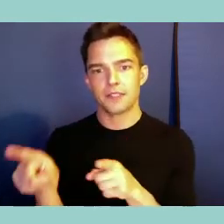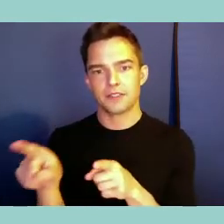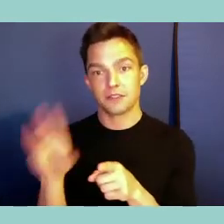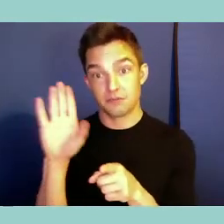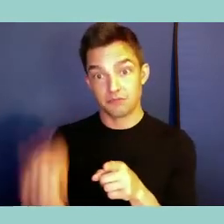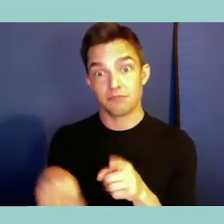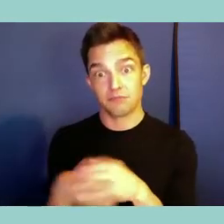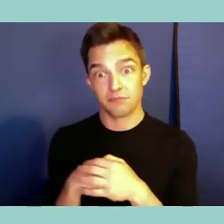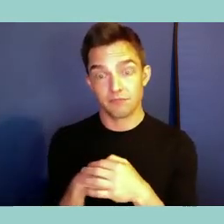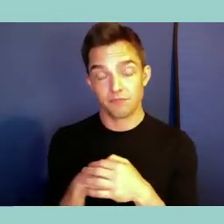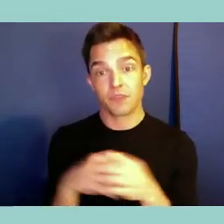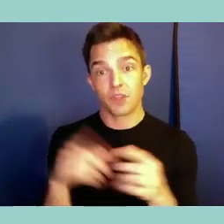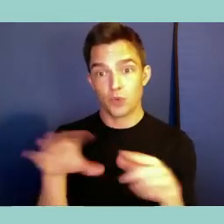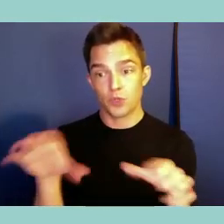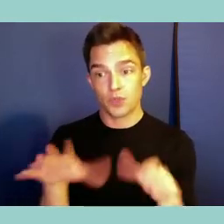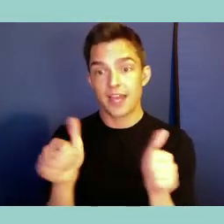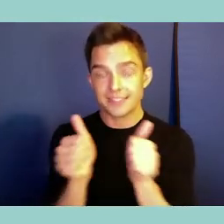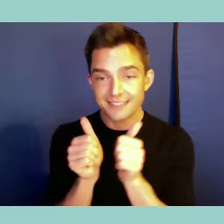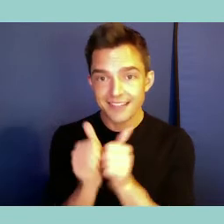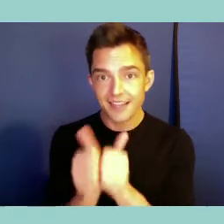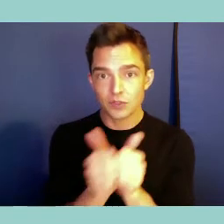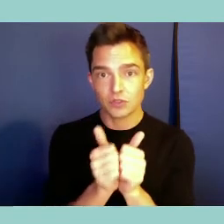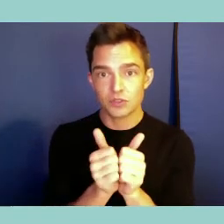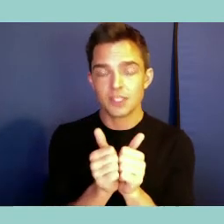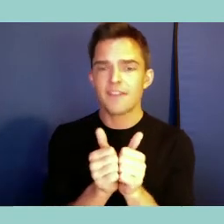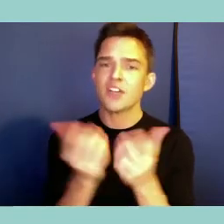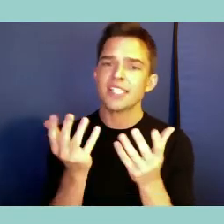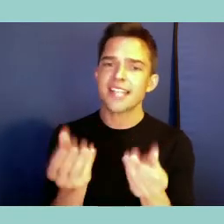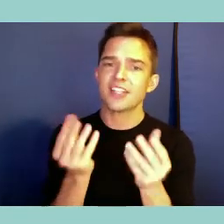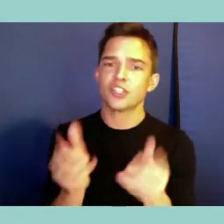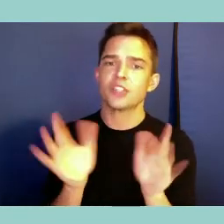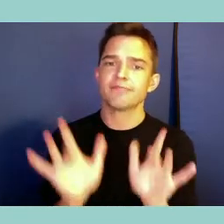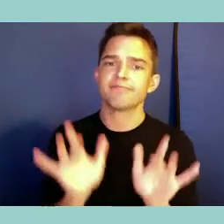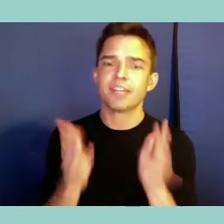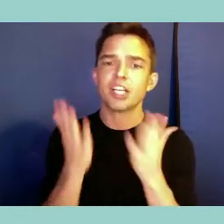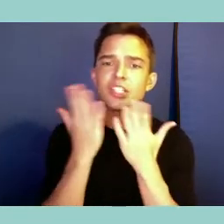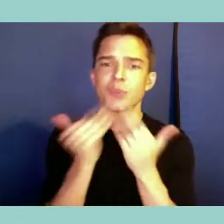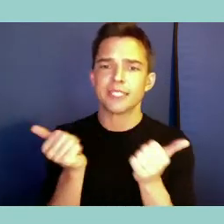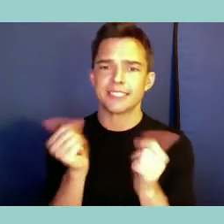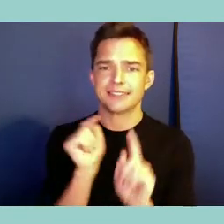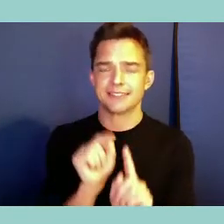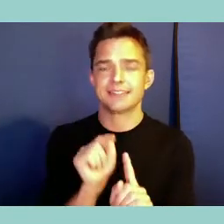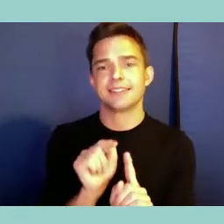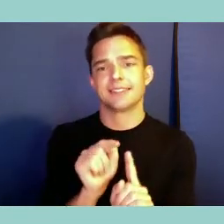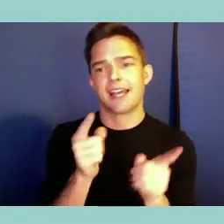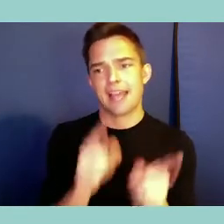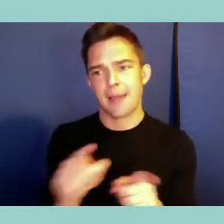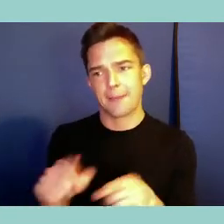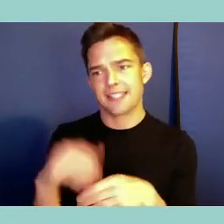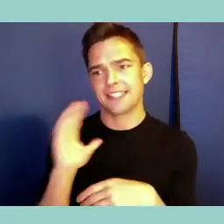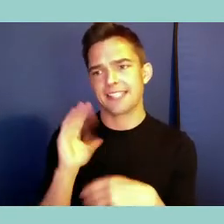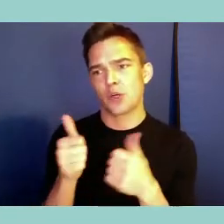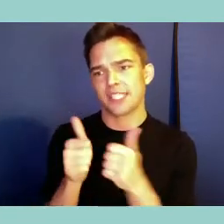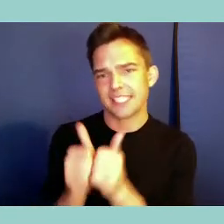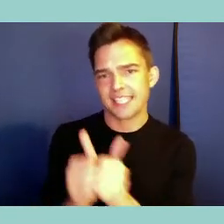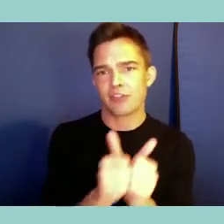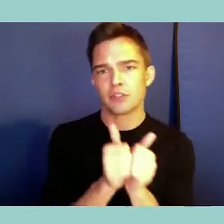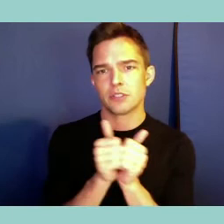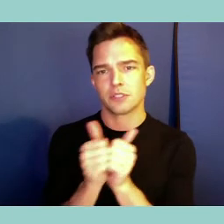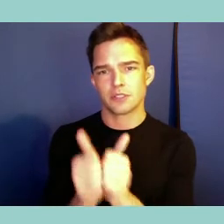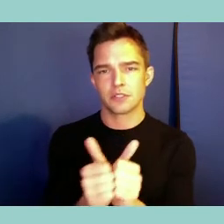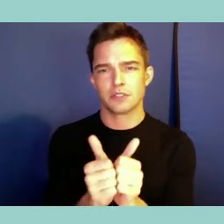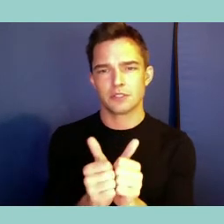that happens. There's a magic that happens when we do it together. There's a tenderness. There's a sweetness that happens in